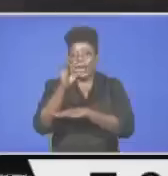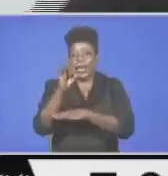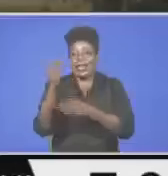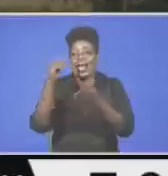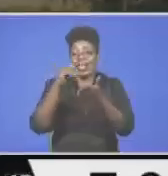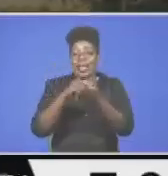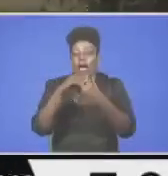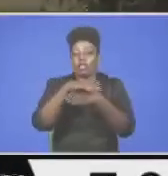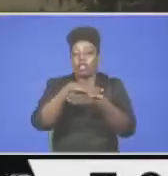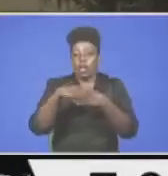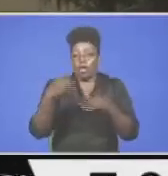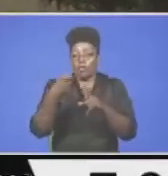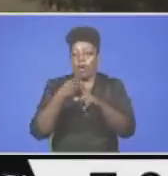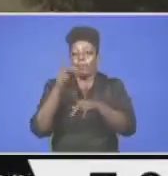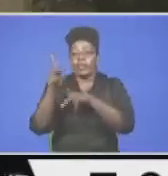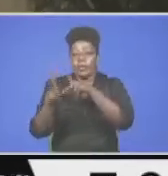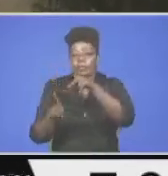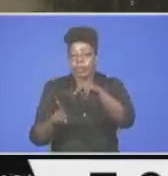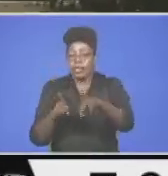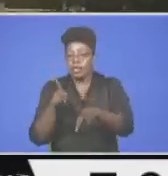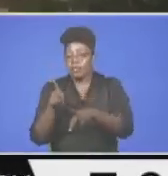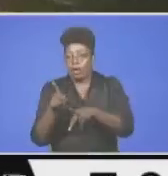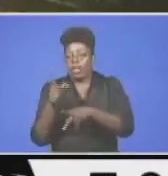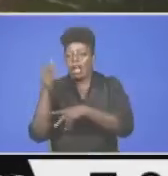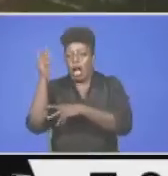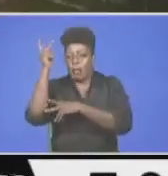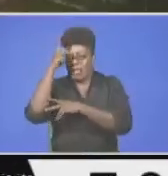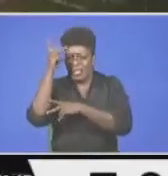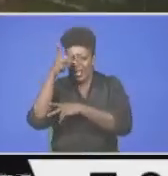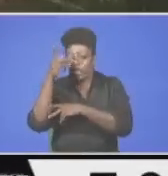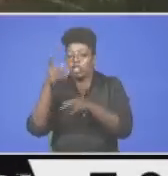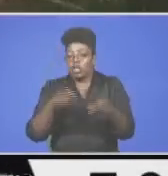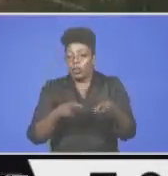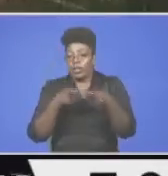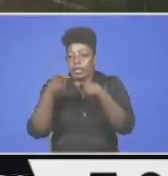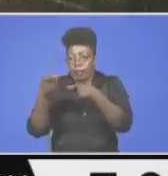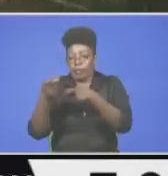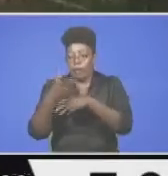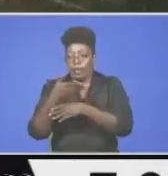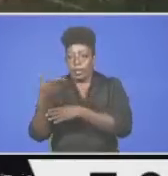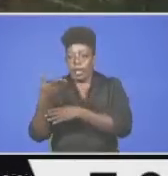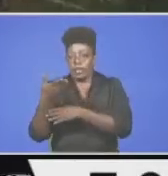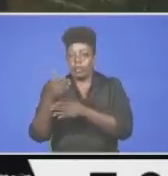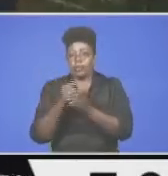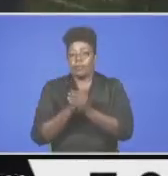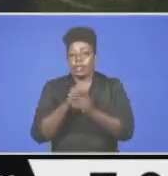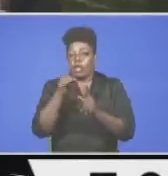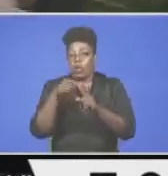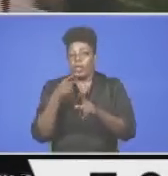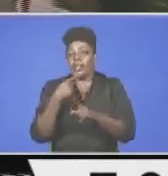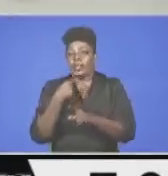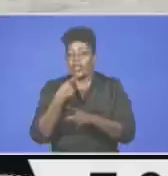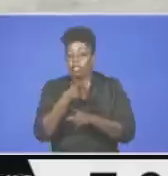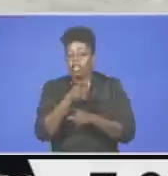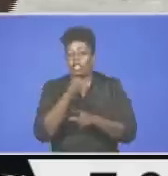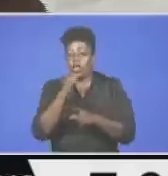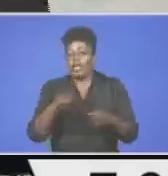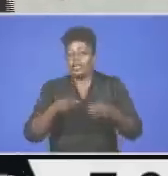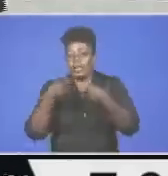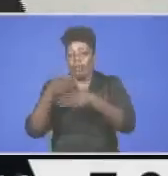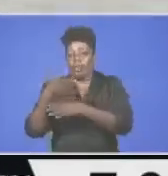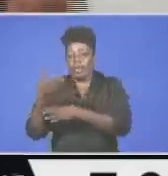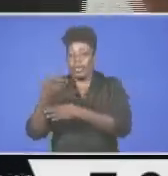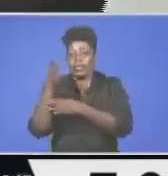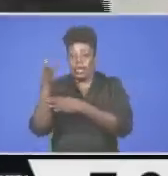$8,000 from the complainants on the pretense that she would provide the goods. However, when she failed to deliver, they contacted the police. When asked